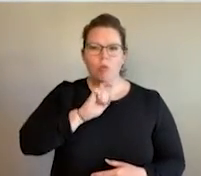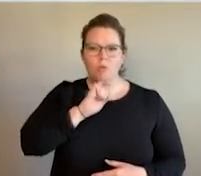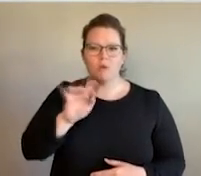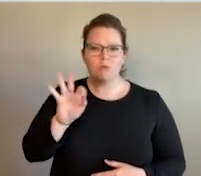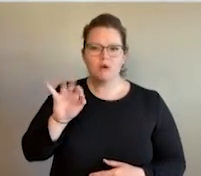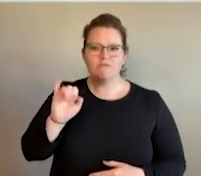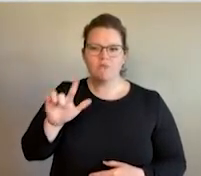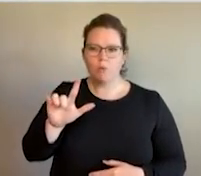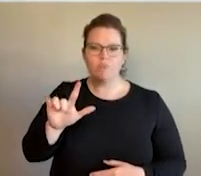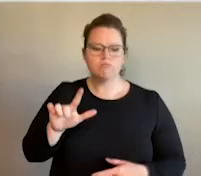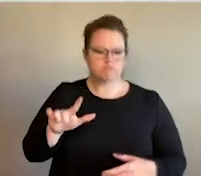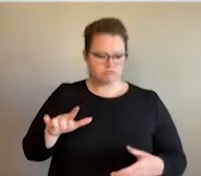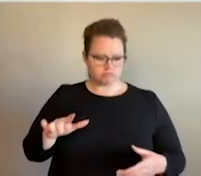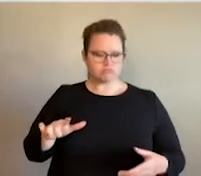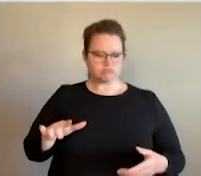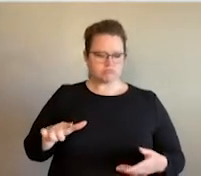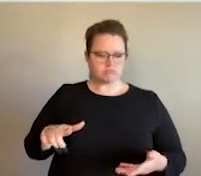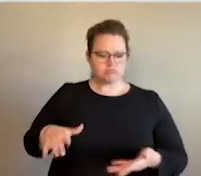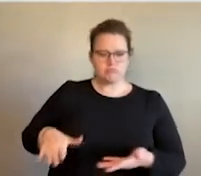Just enough to cover the box.